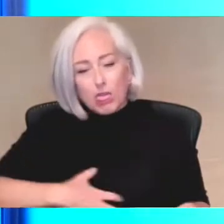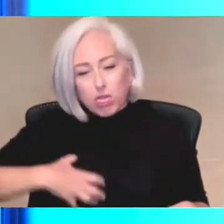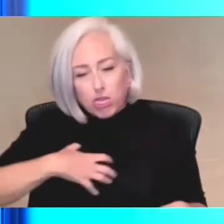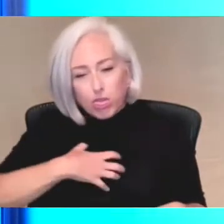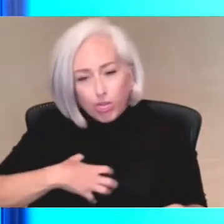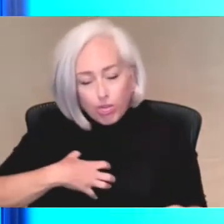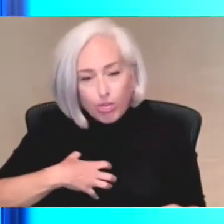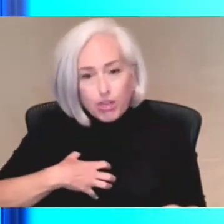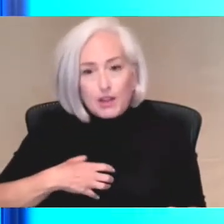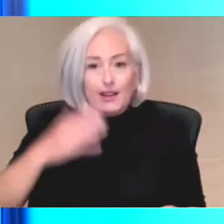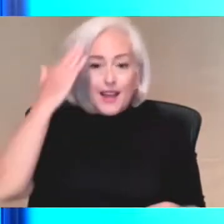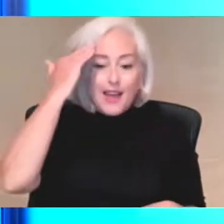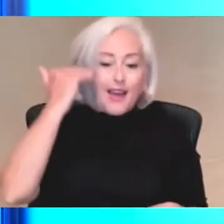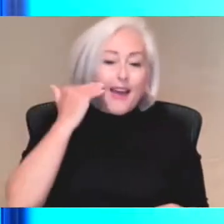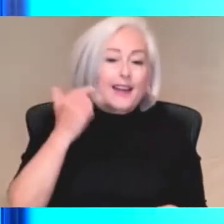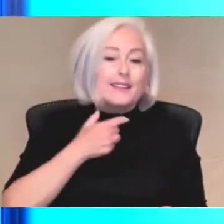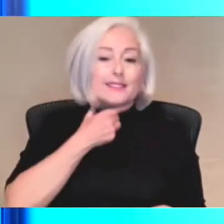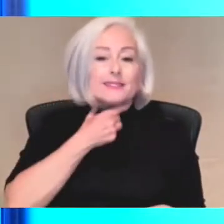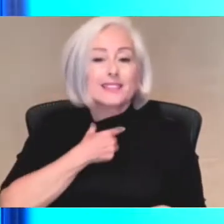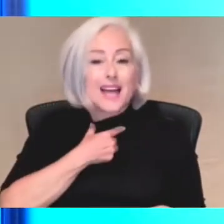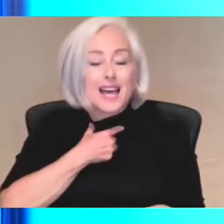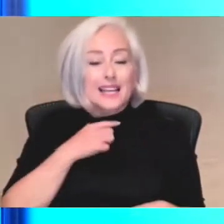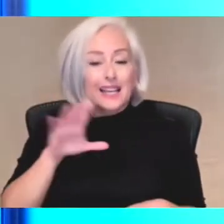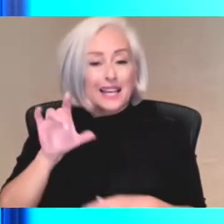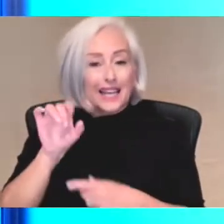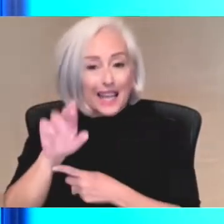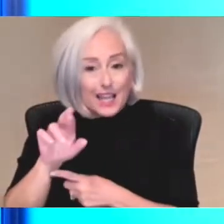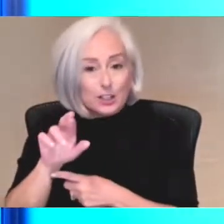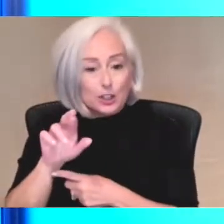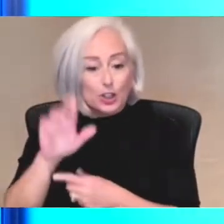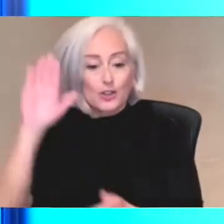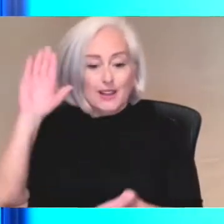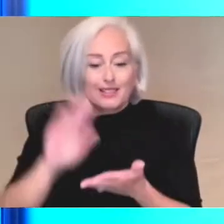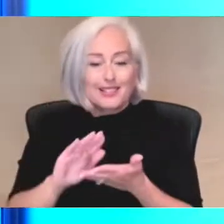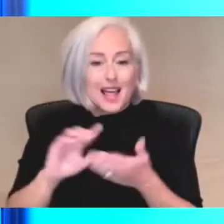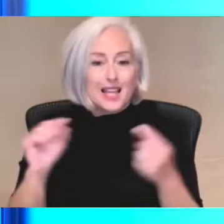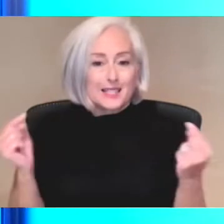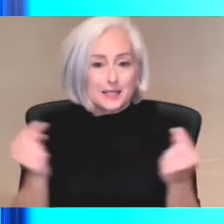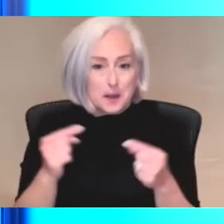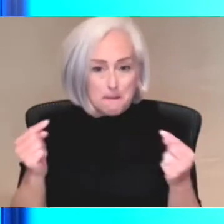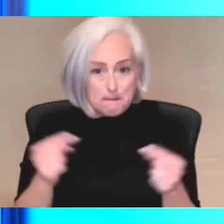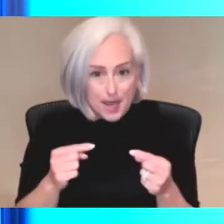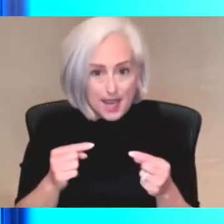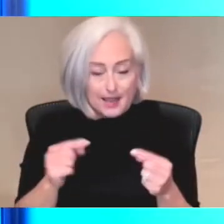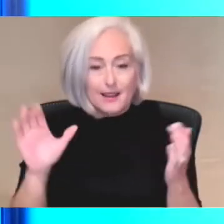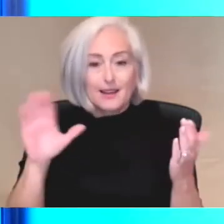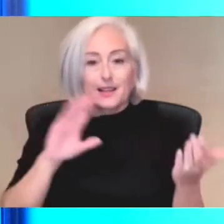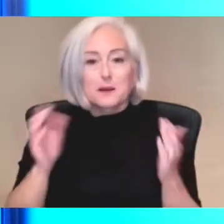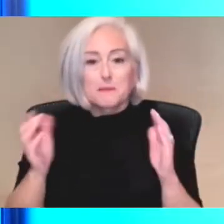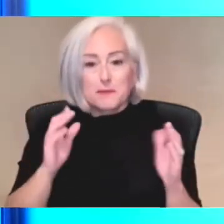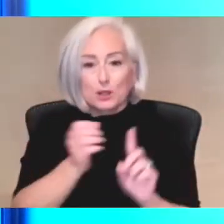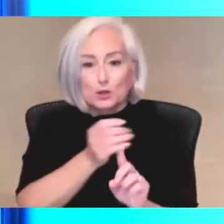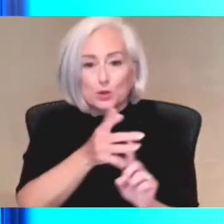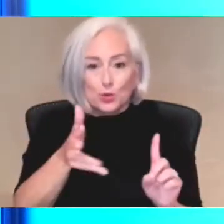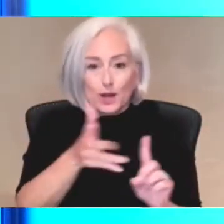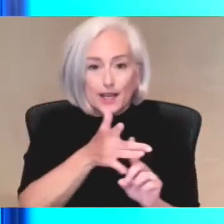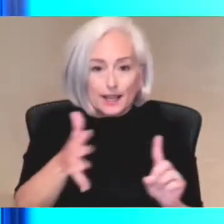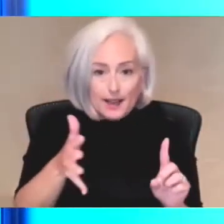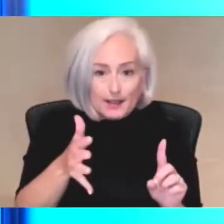data showing that there's less pain associated with radiation for swallowing, less need for feeding